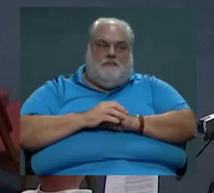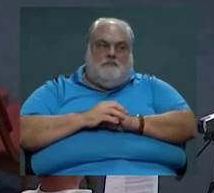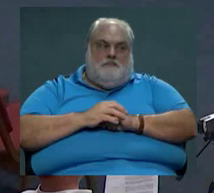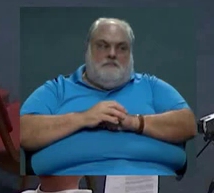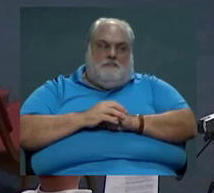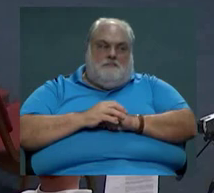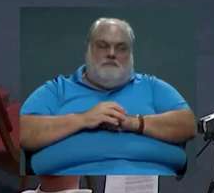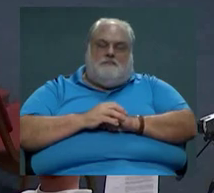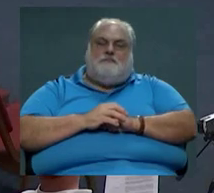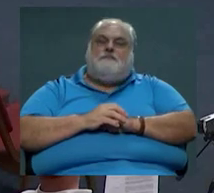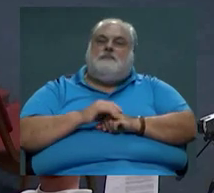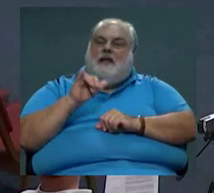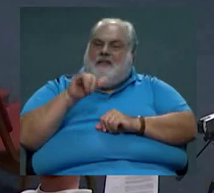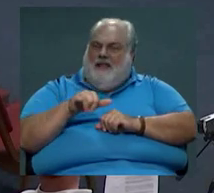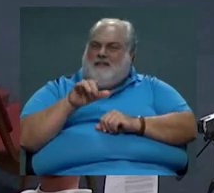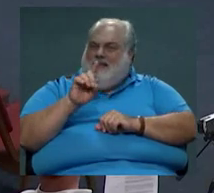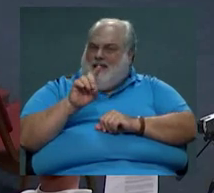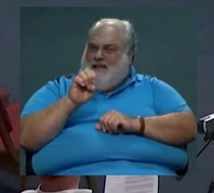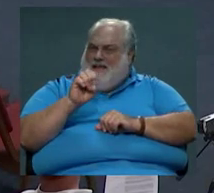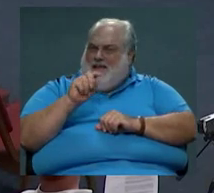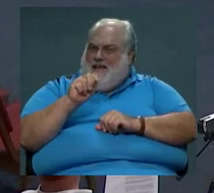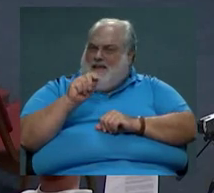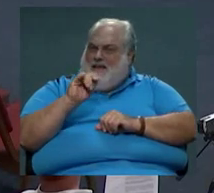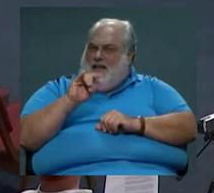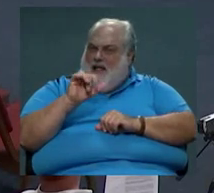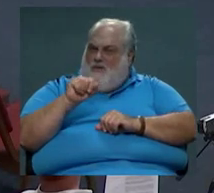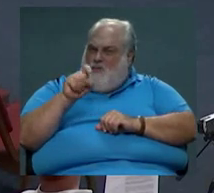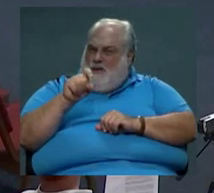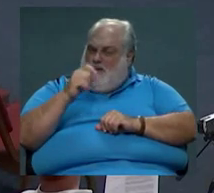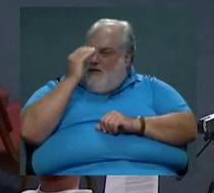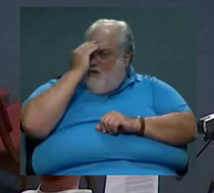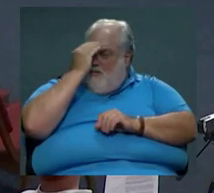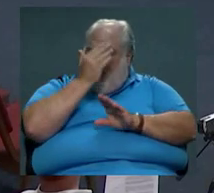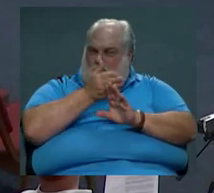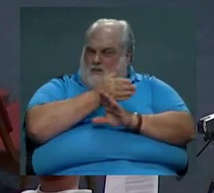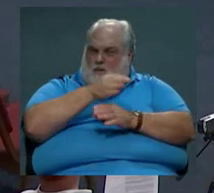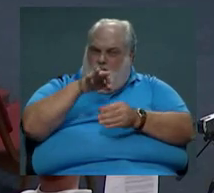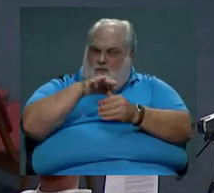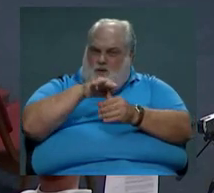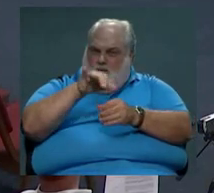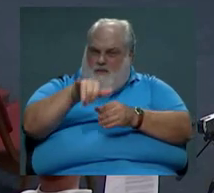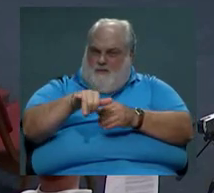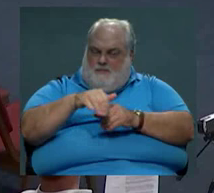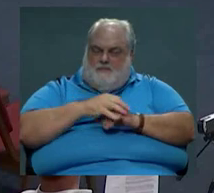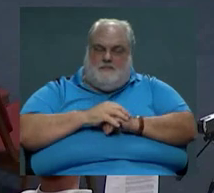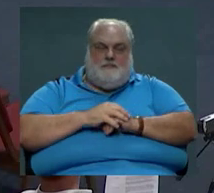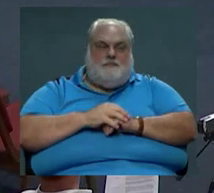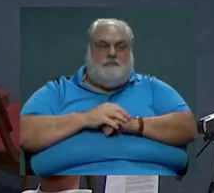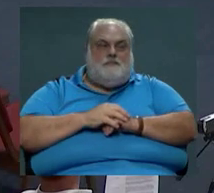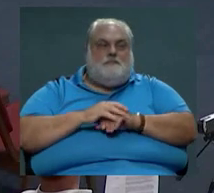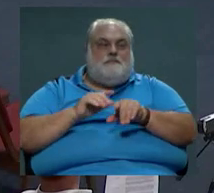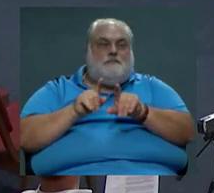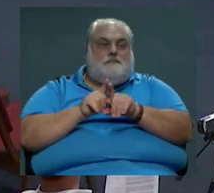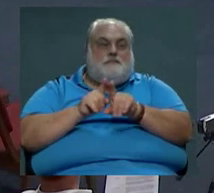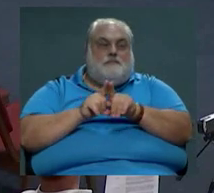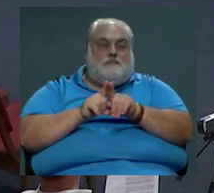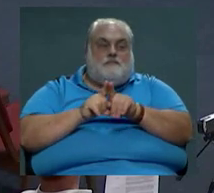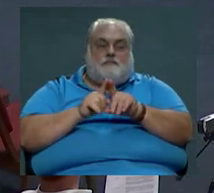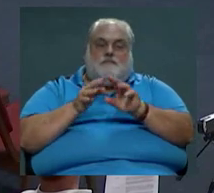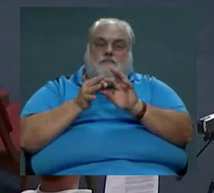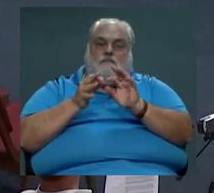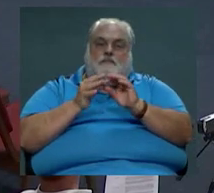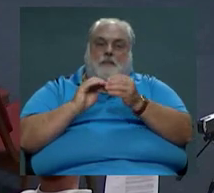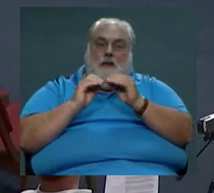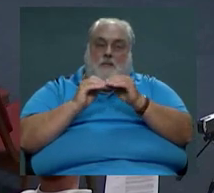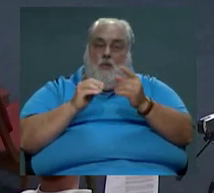Okay. Well, those are details that I think we need before we vote on this next week. And then also, I just want to make a comment about number